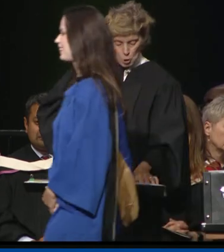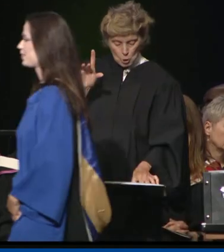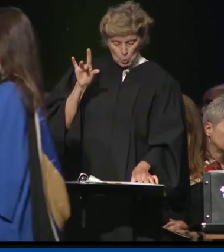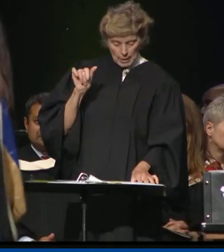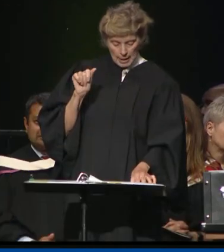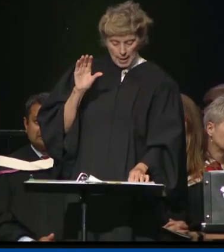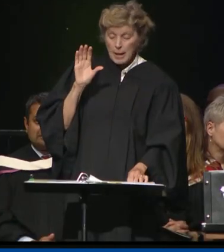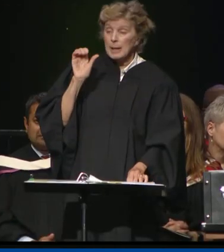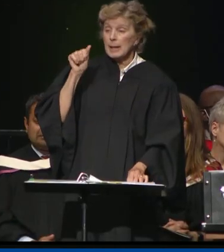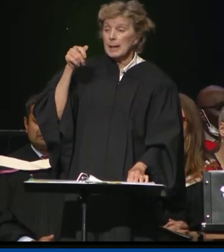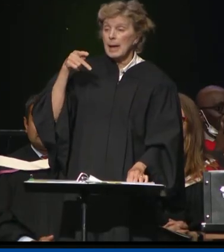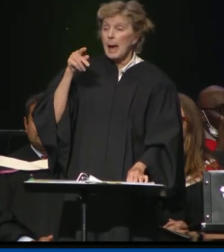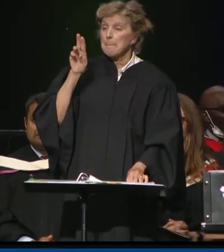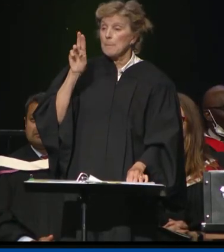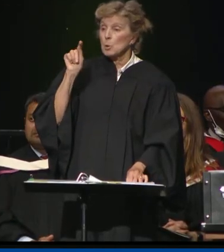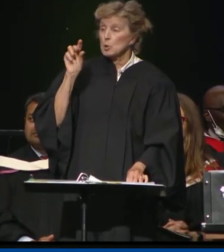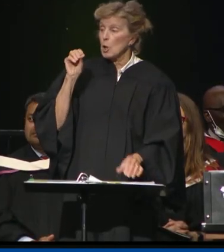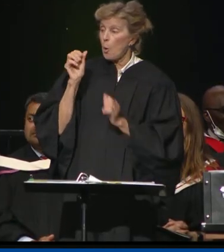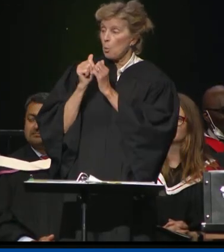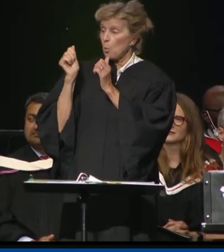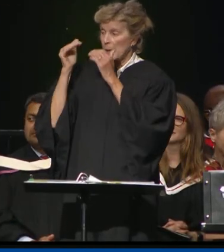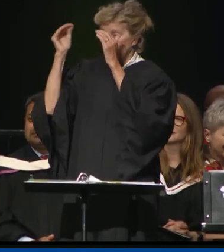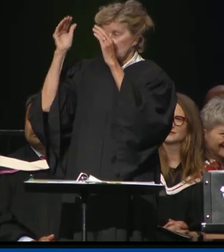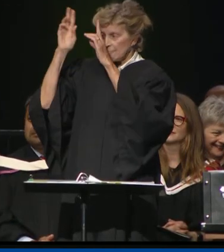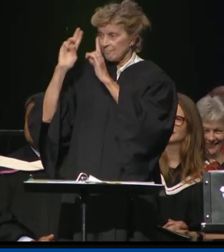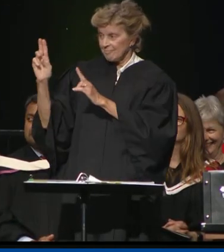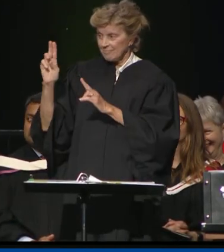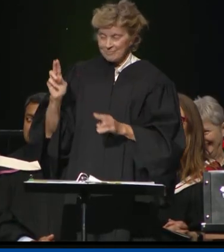Julia Caputo, with distinction.